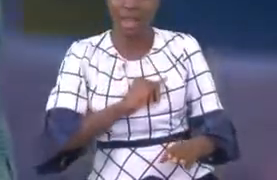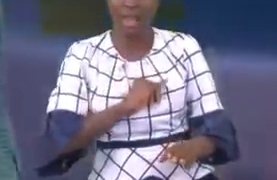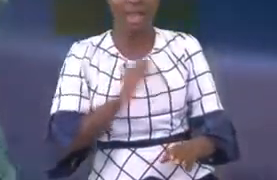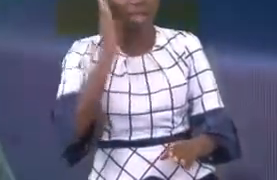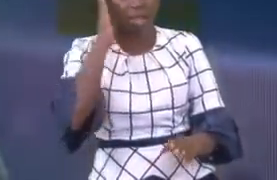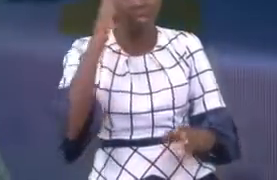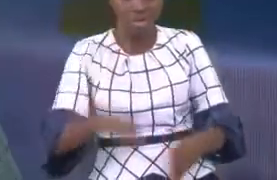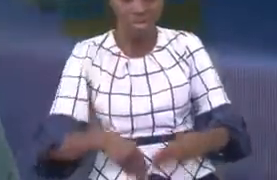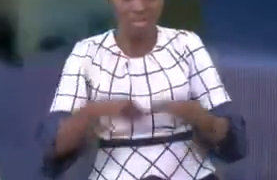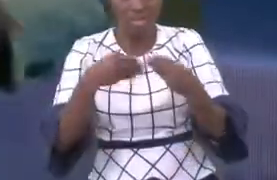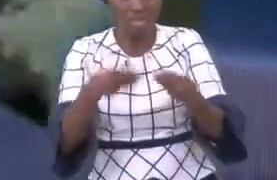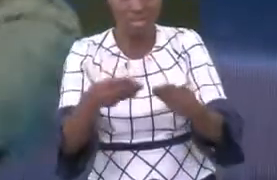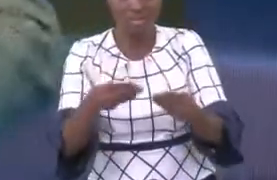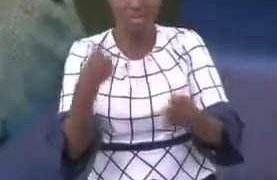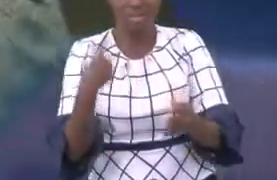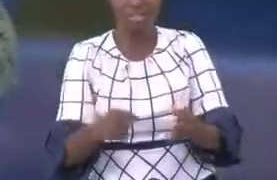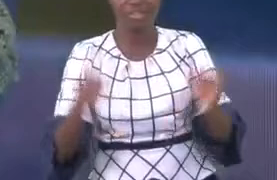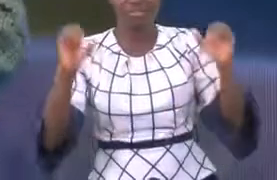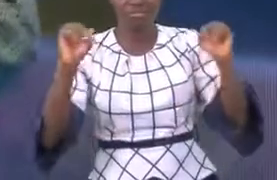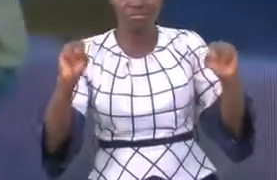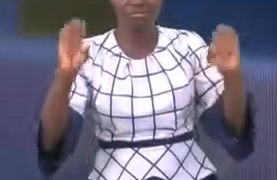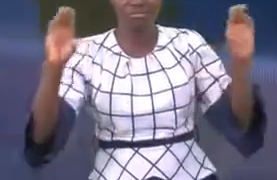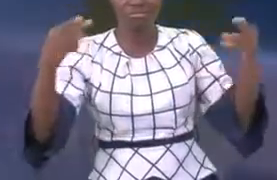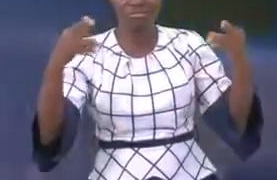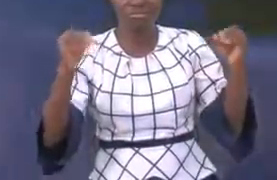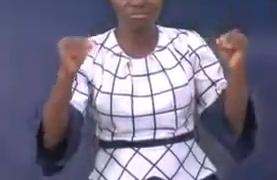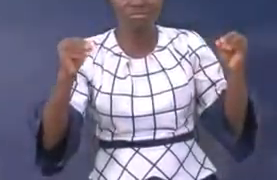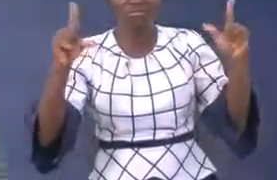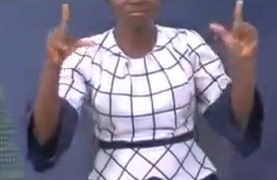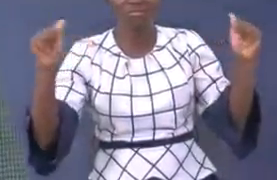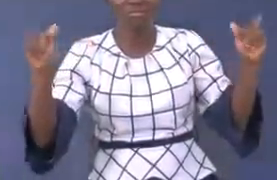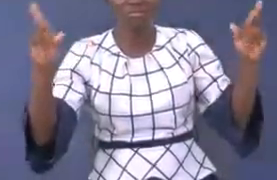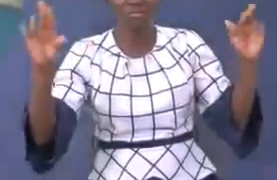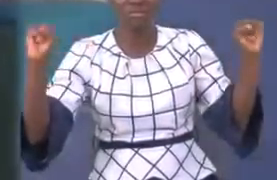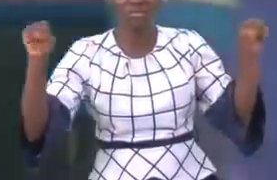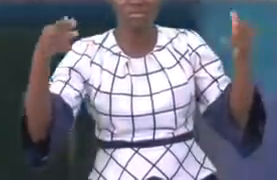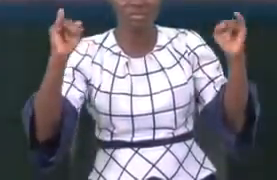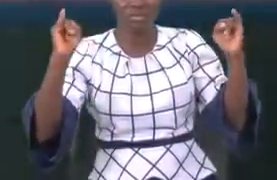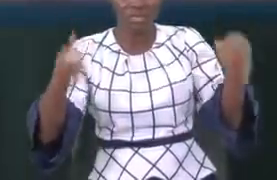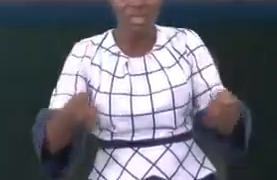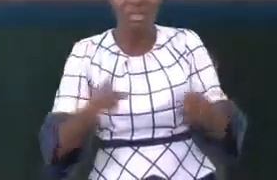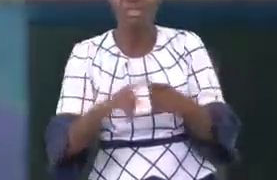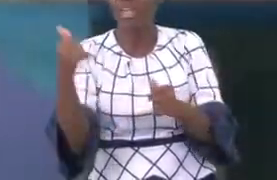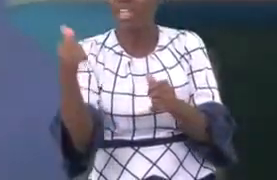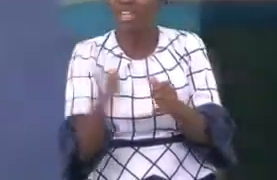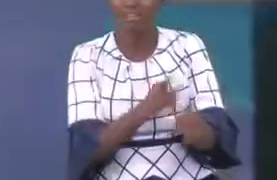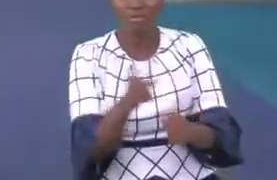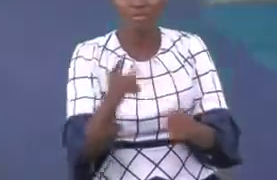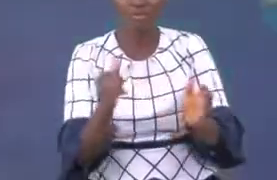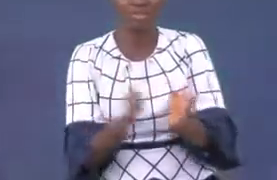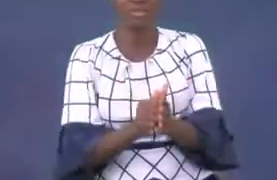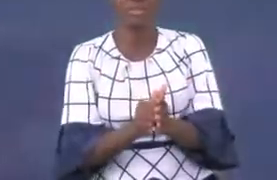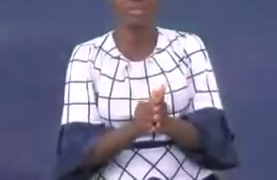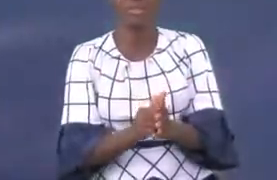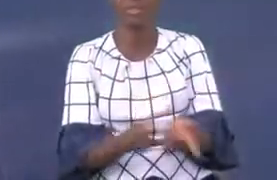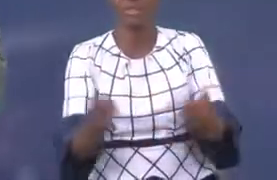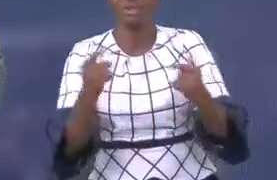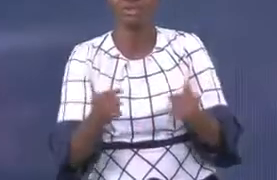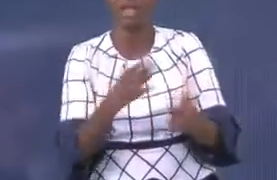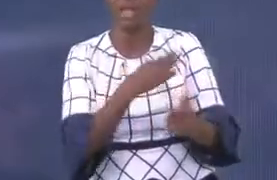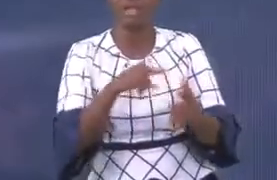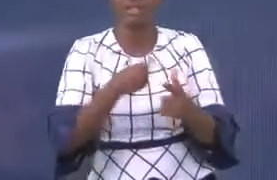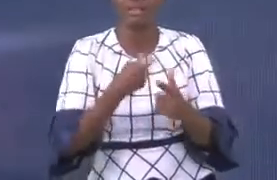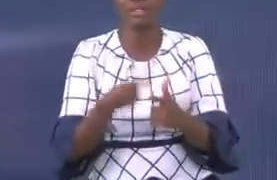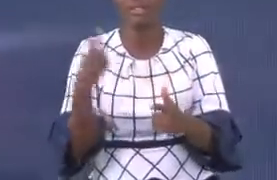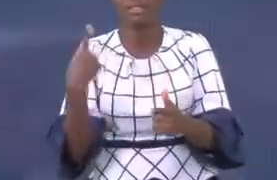then information is going everywhere. I'm going, I am going. And somebody says, I'm